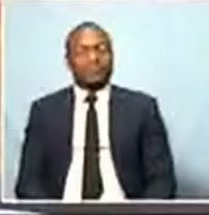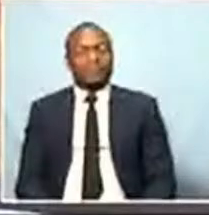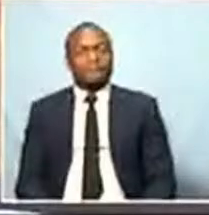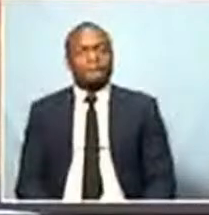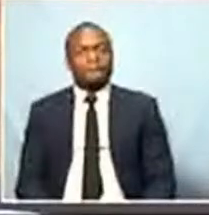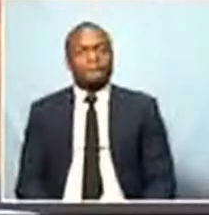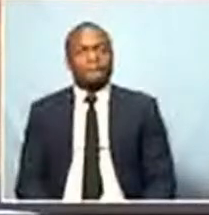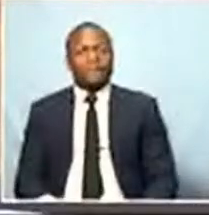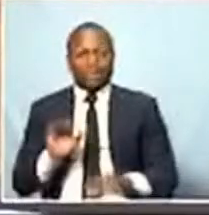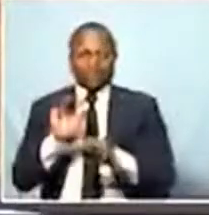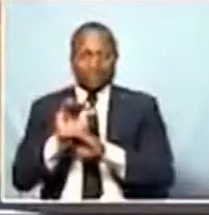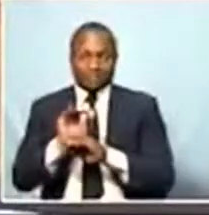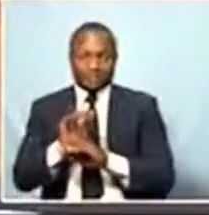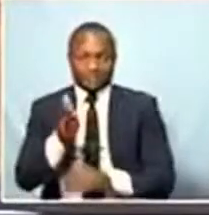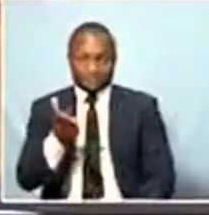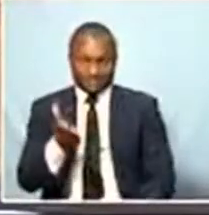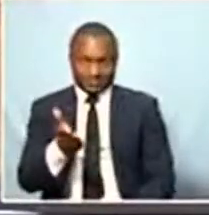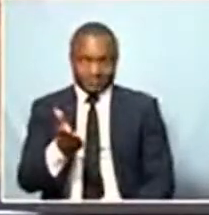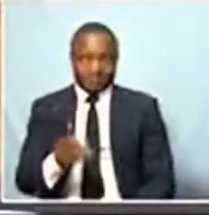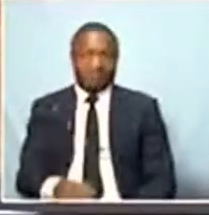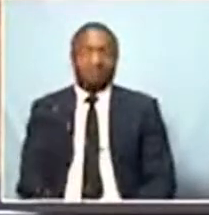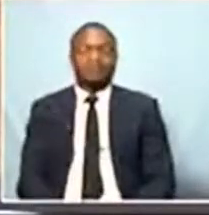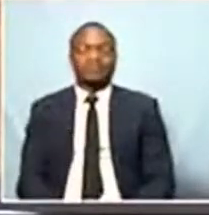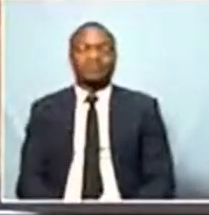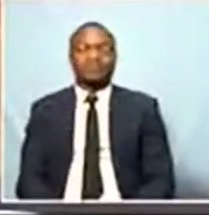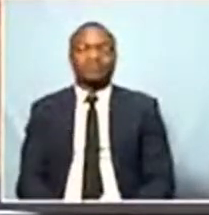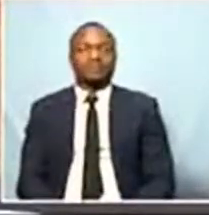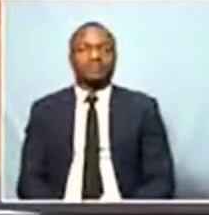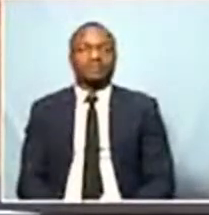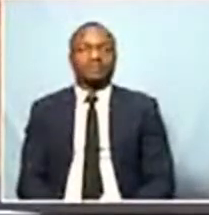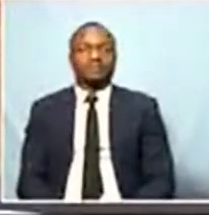a brief comment on it.